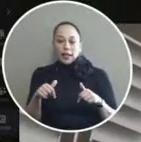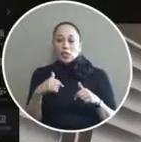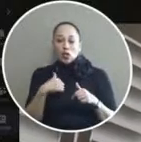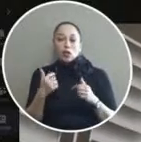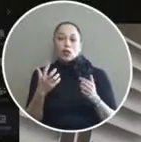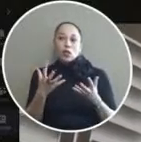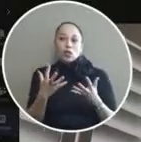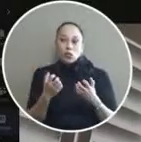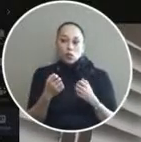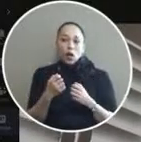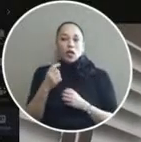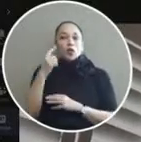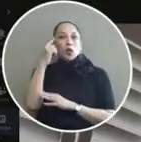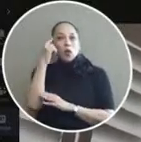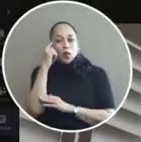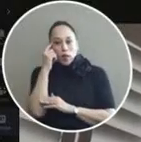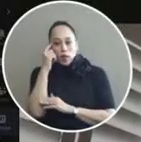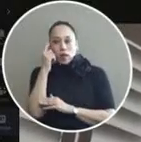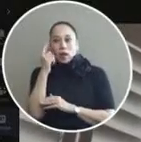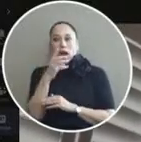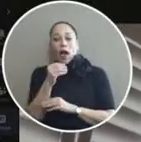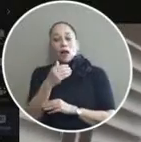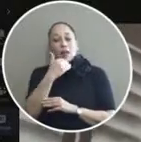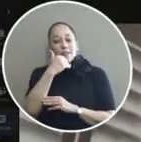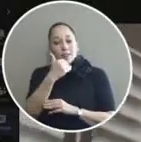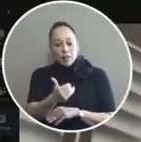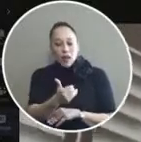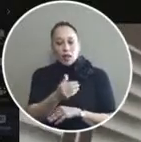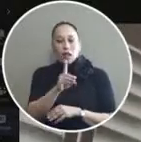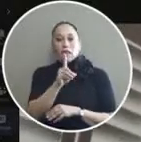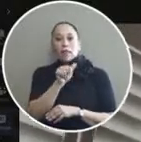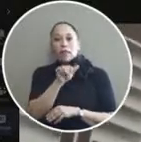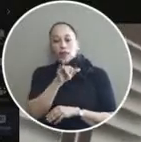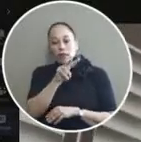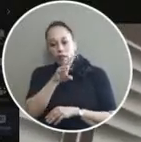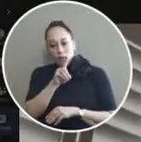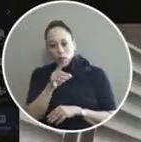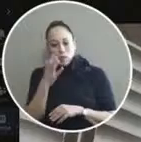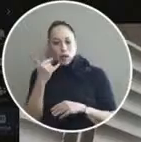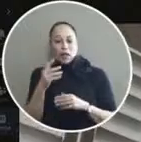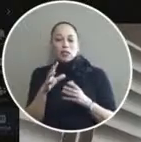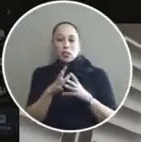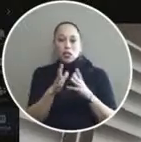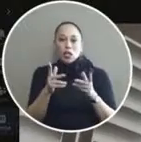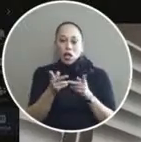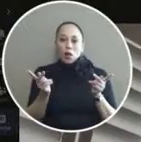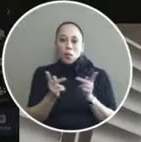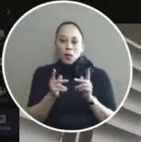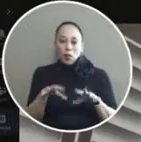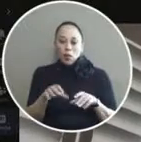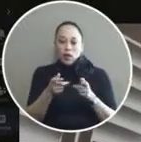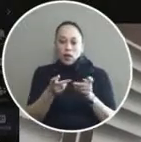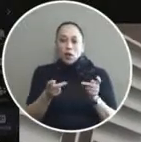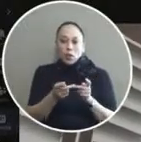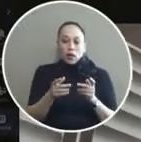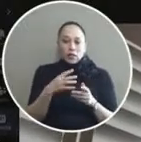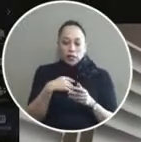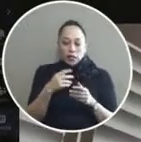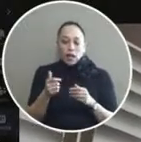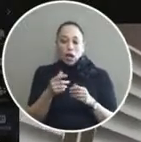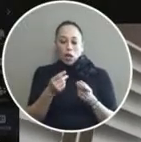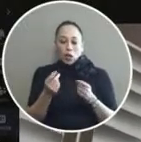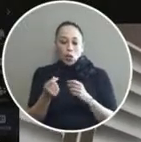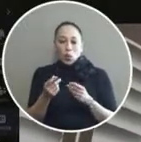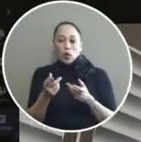wanted to just take a moment to thank David, because, it's one thing to put the people in the right places, but then they have to then step up